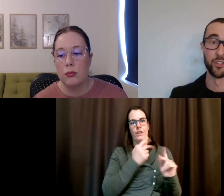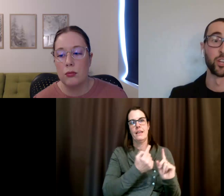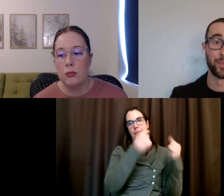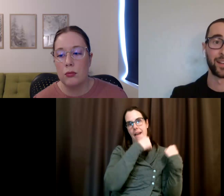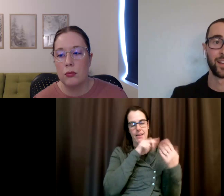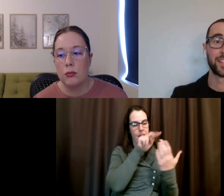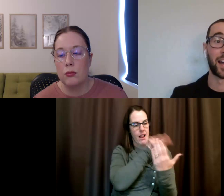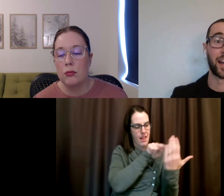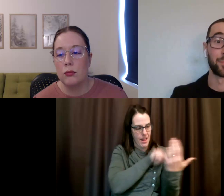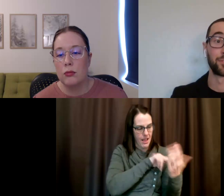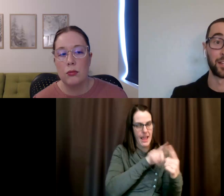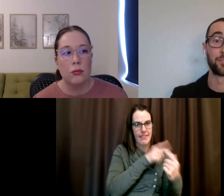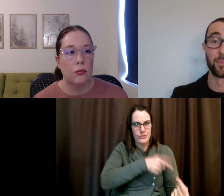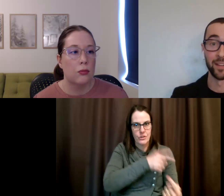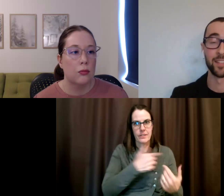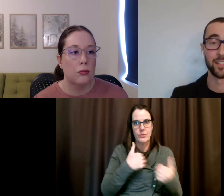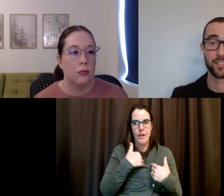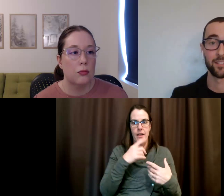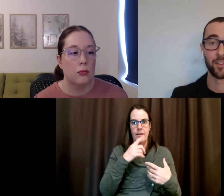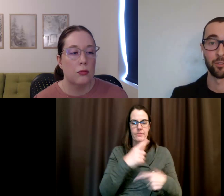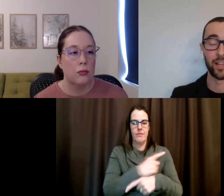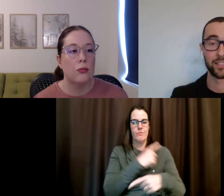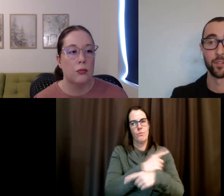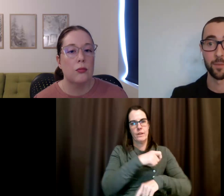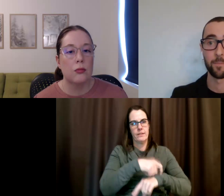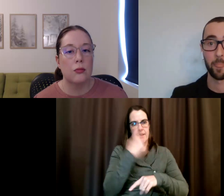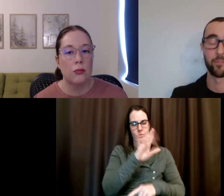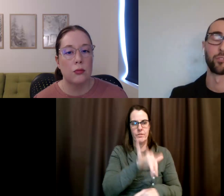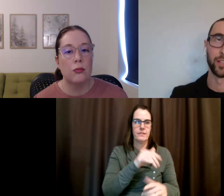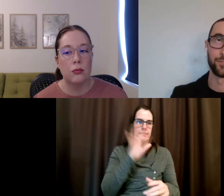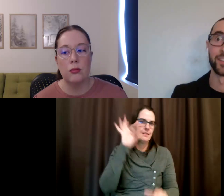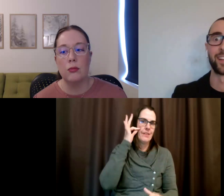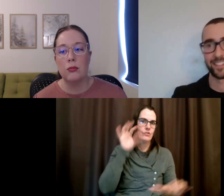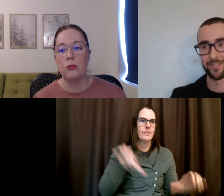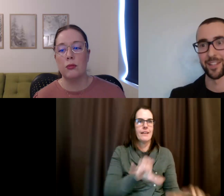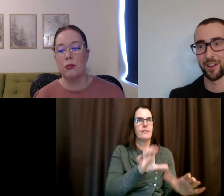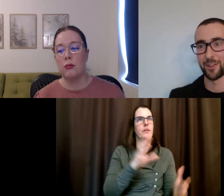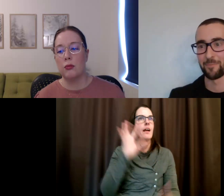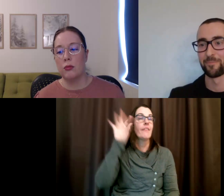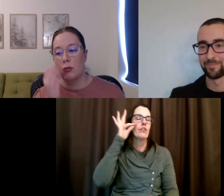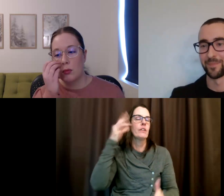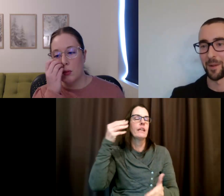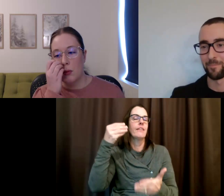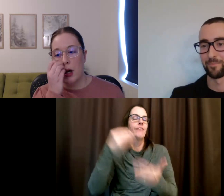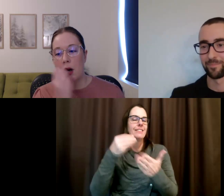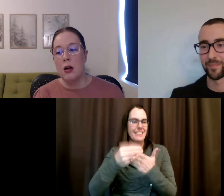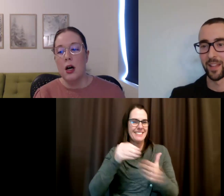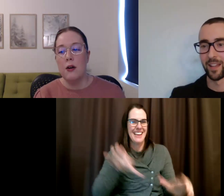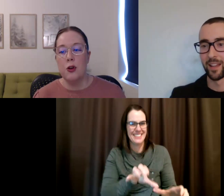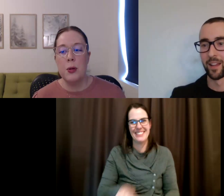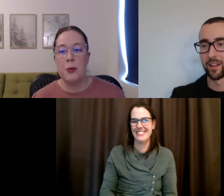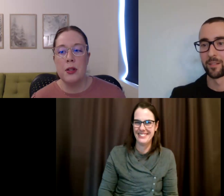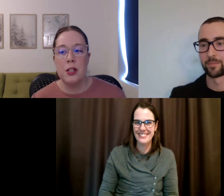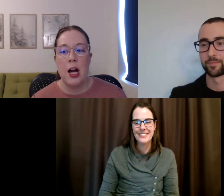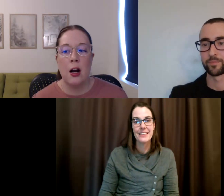come up with legitimate time that you've committed to this federal activity, federally funded activity, rather. Yeah. Yeah.